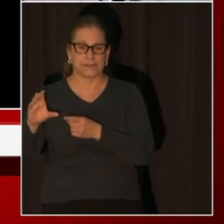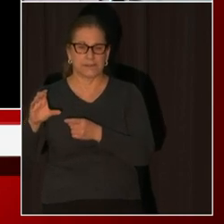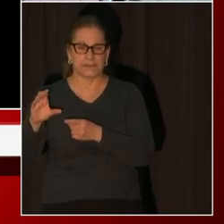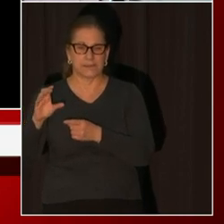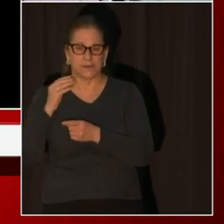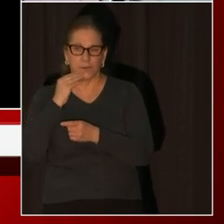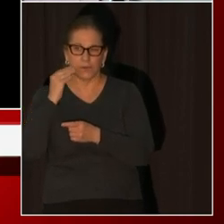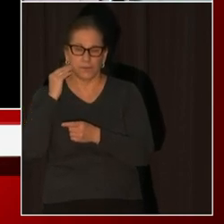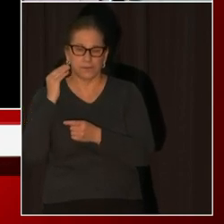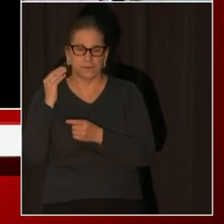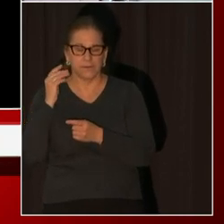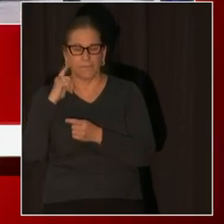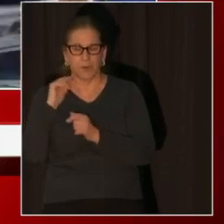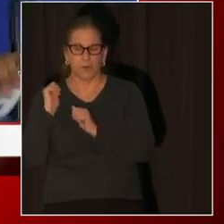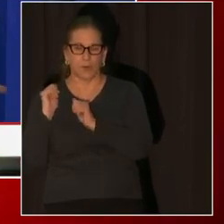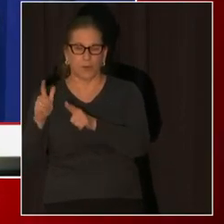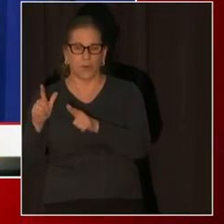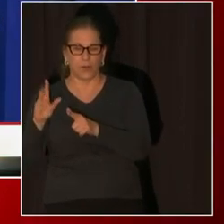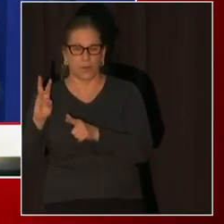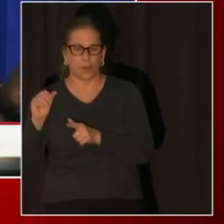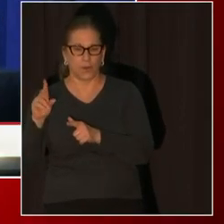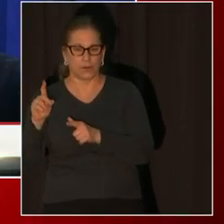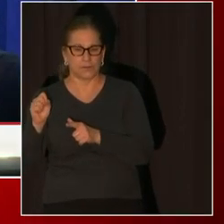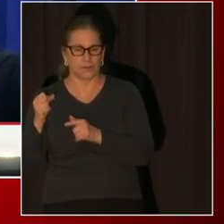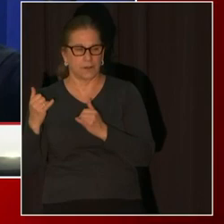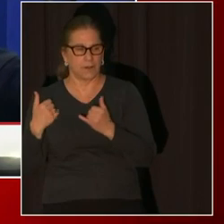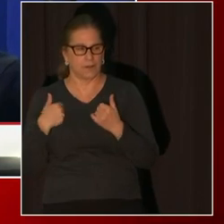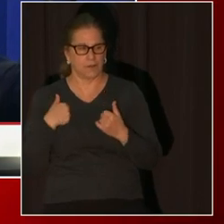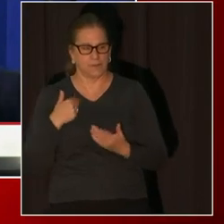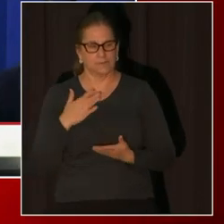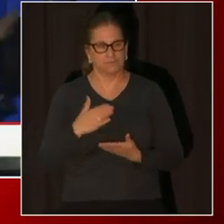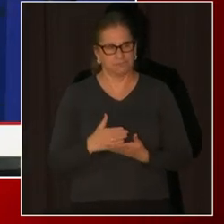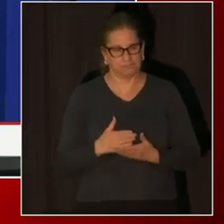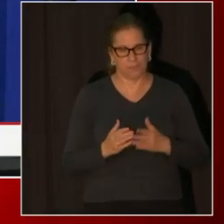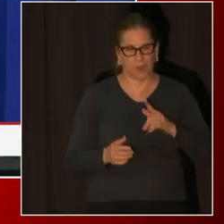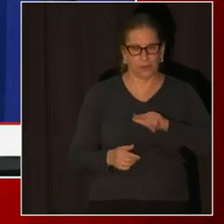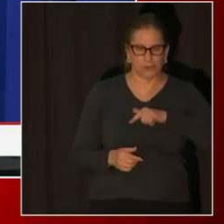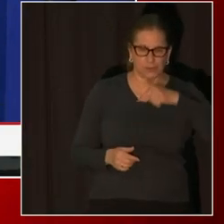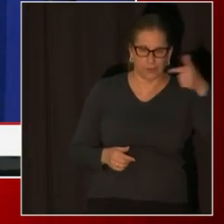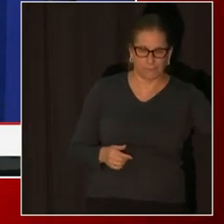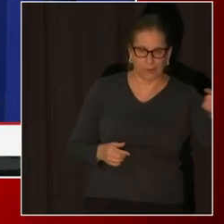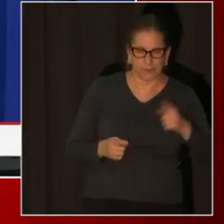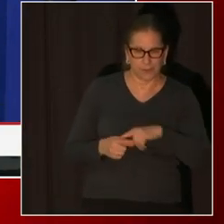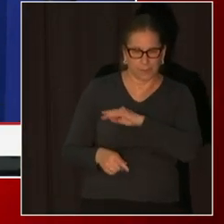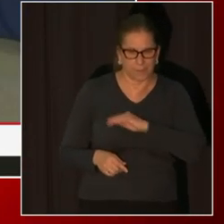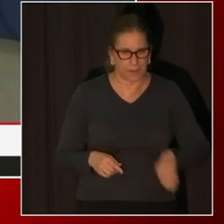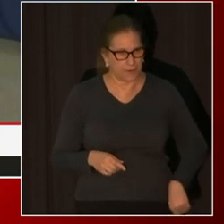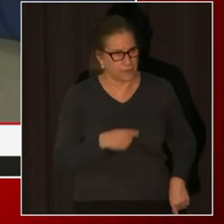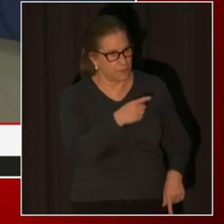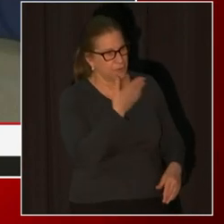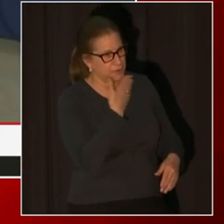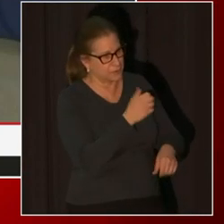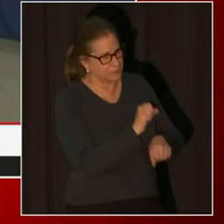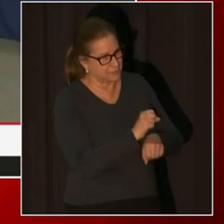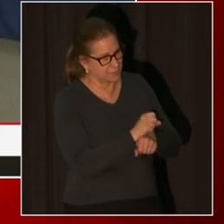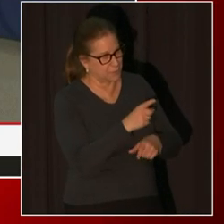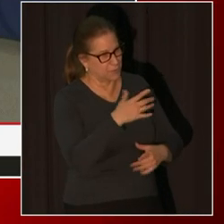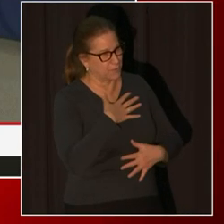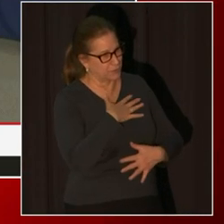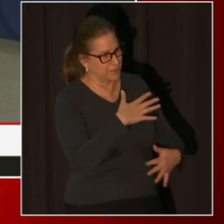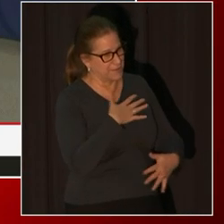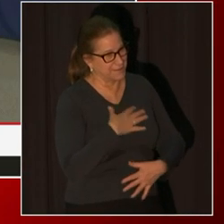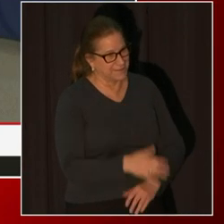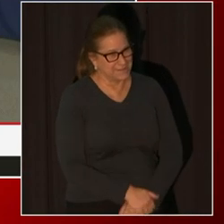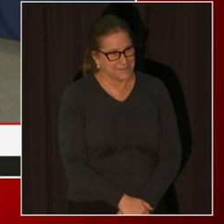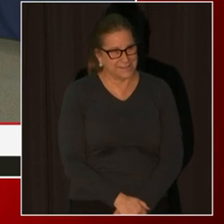to you, subject to the questions. Well done. You can breathe and take a drink of water and get ready